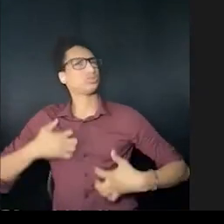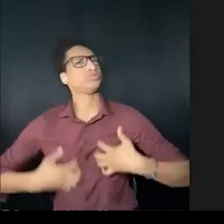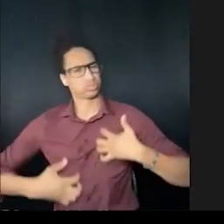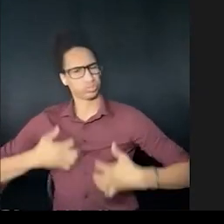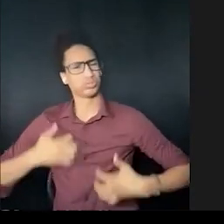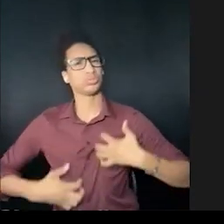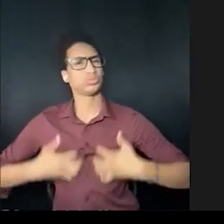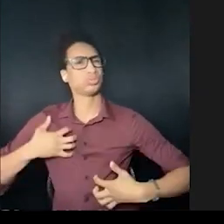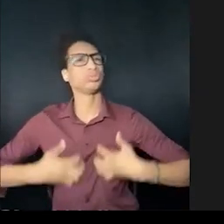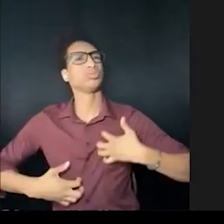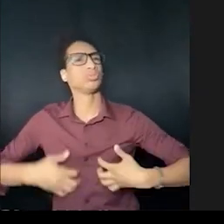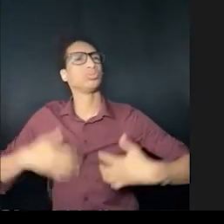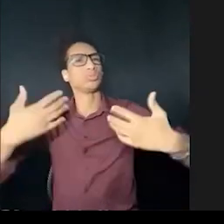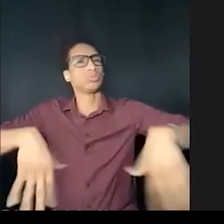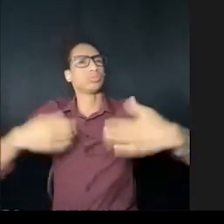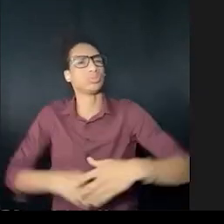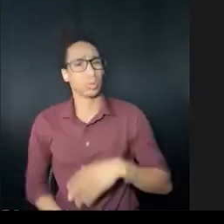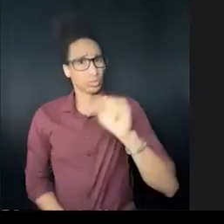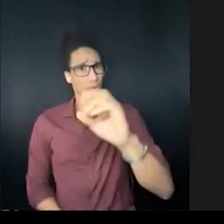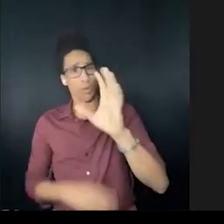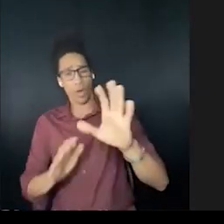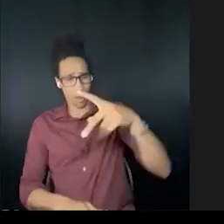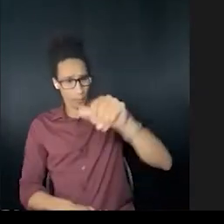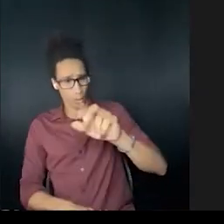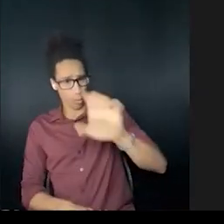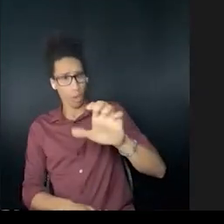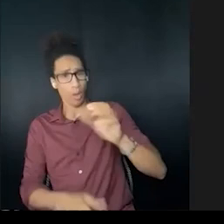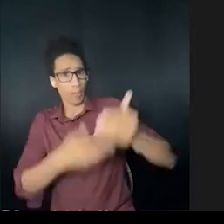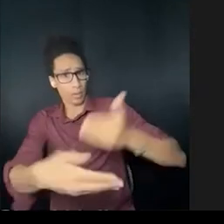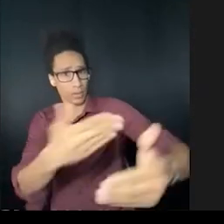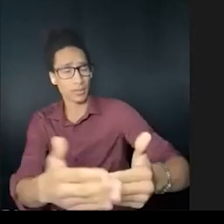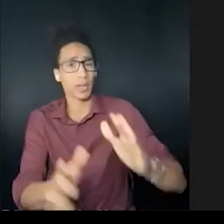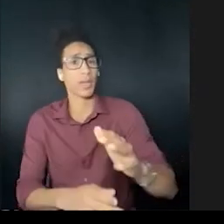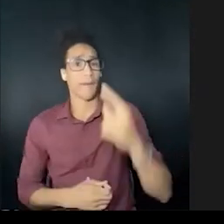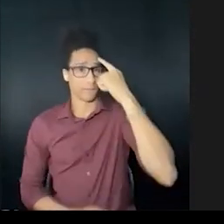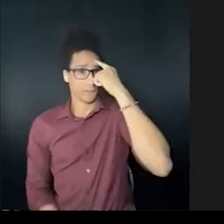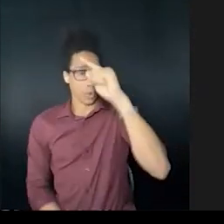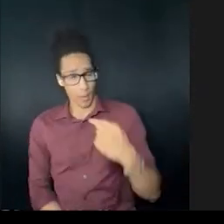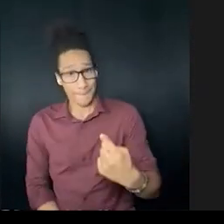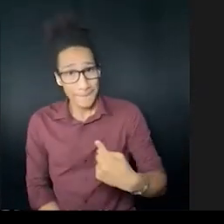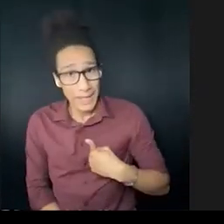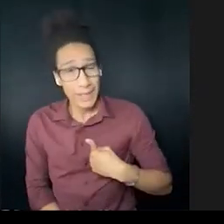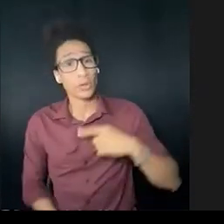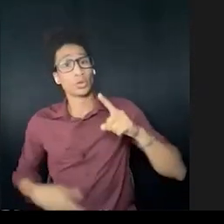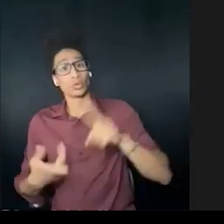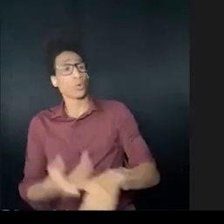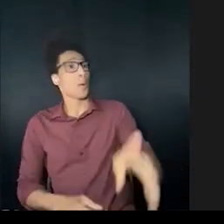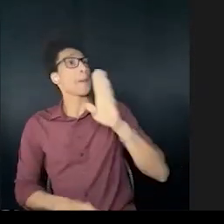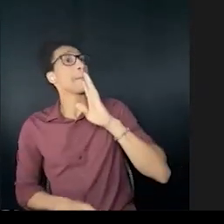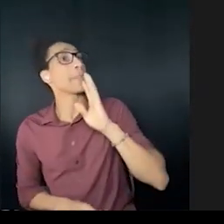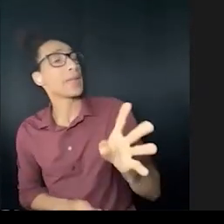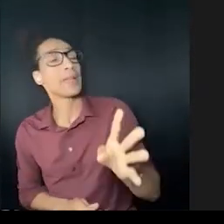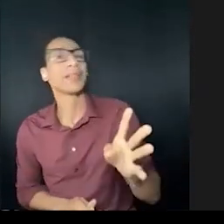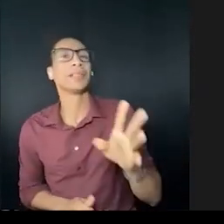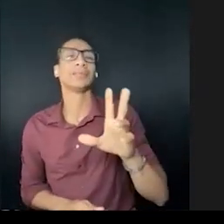wasn't about me per se. It was more or less to give my brother a voice because he couldn't be there to talk